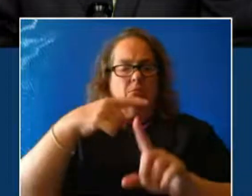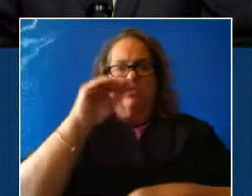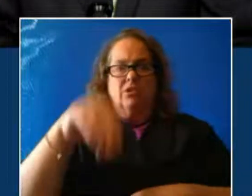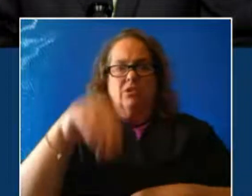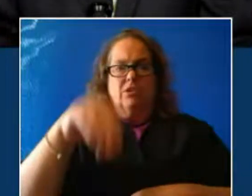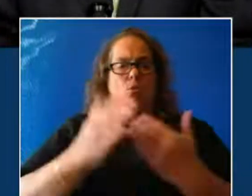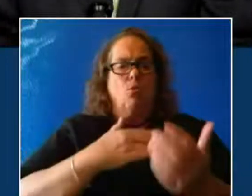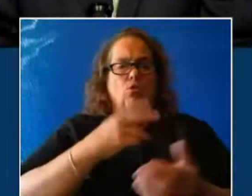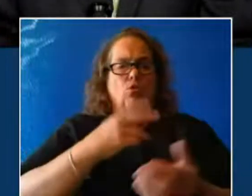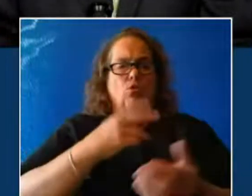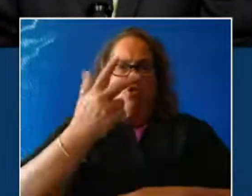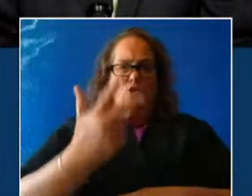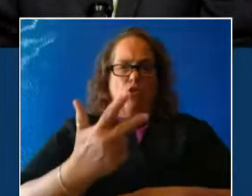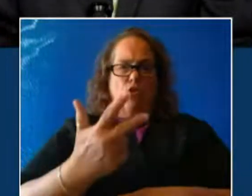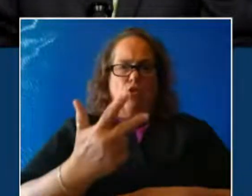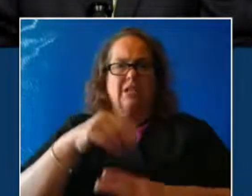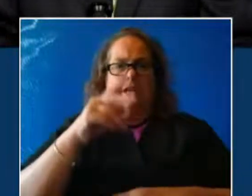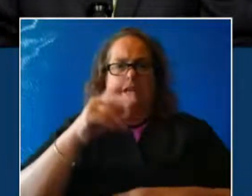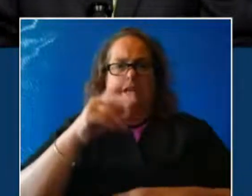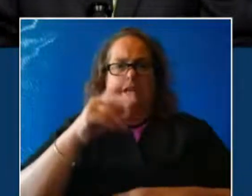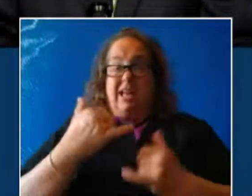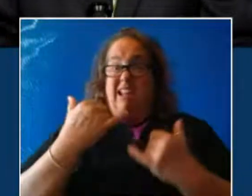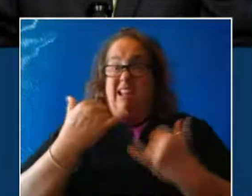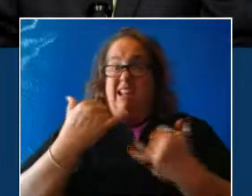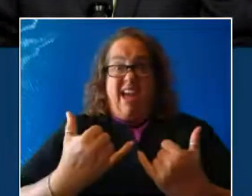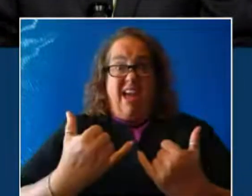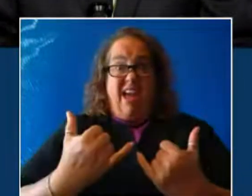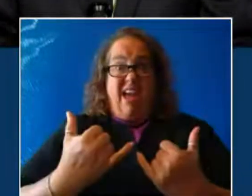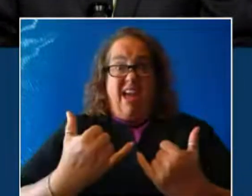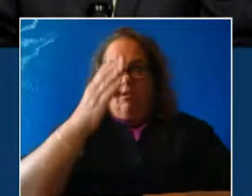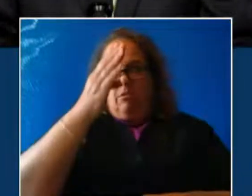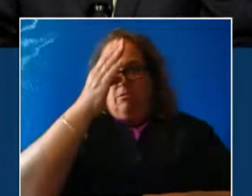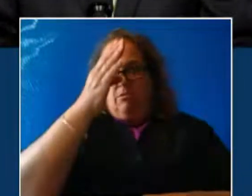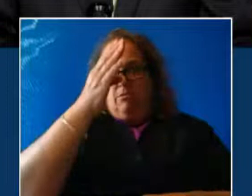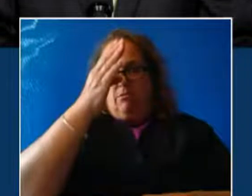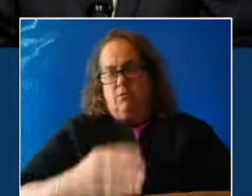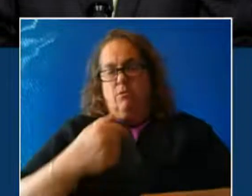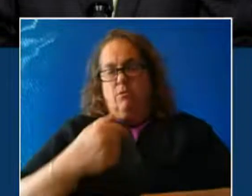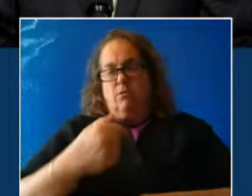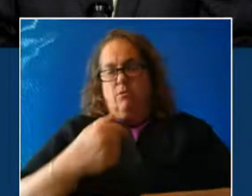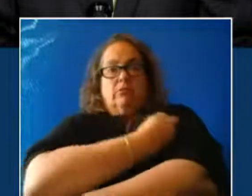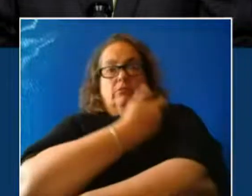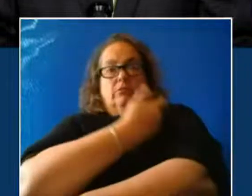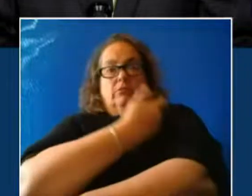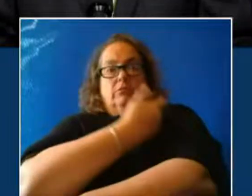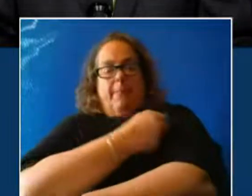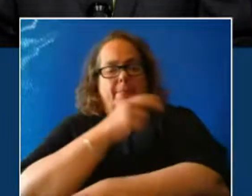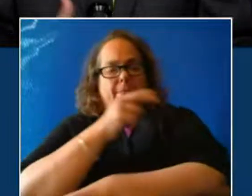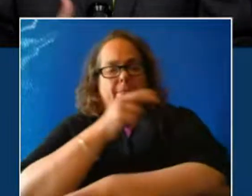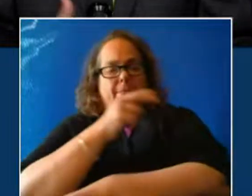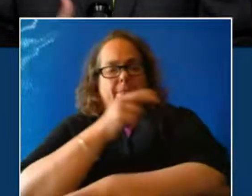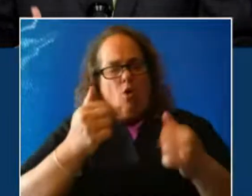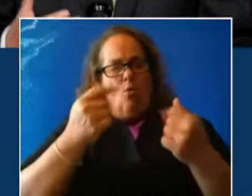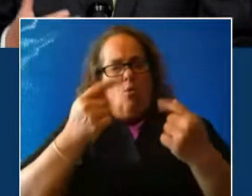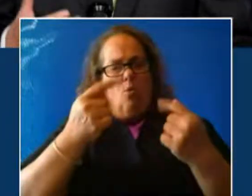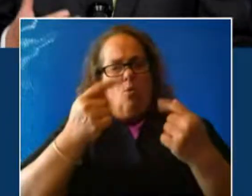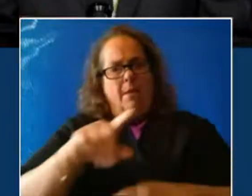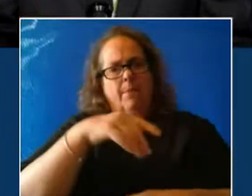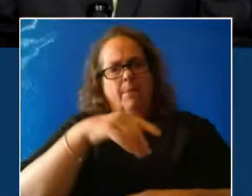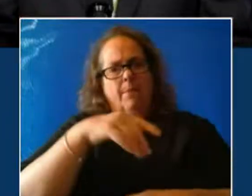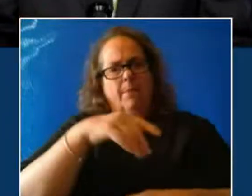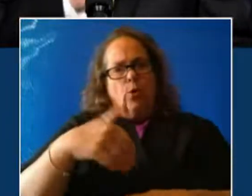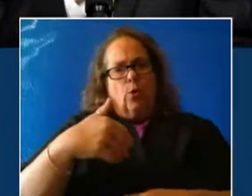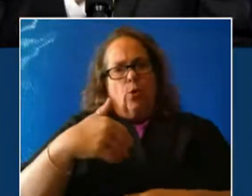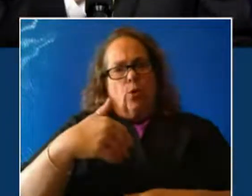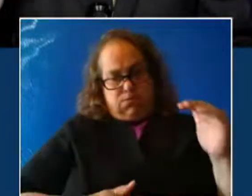And guess what? We started vaccinating, and look at what happened. These are folks that the virus